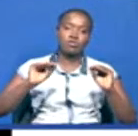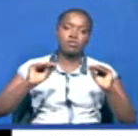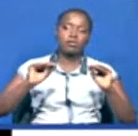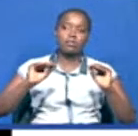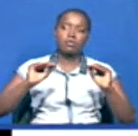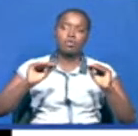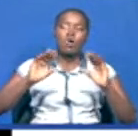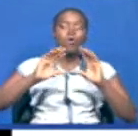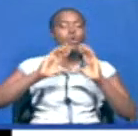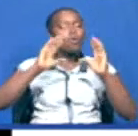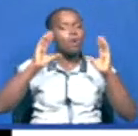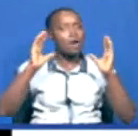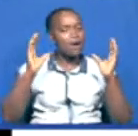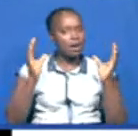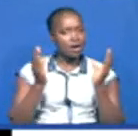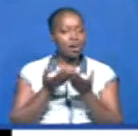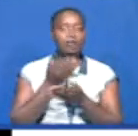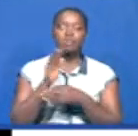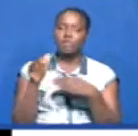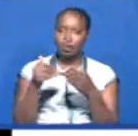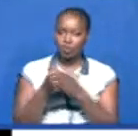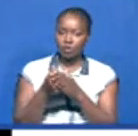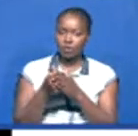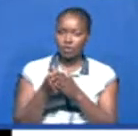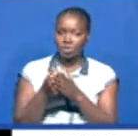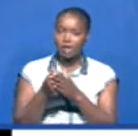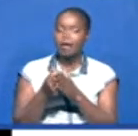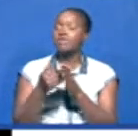globally regarding issues of